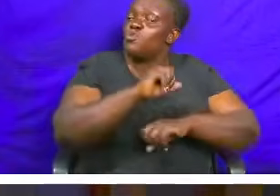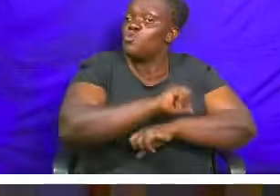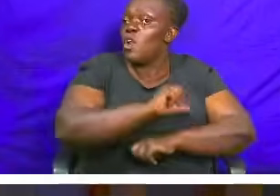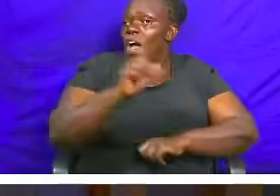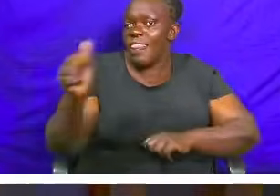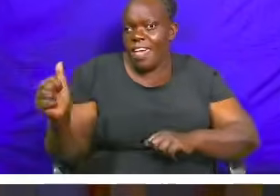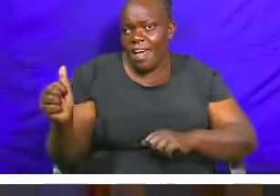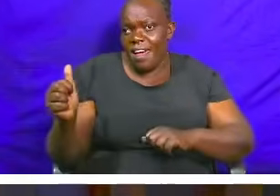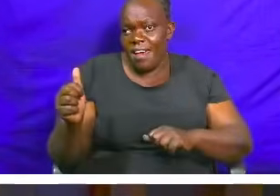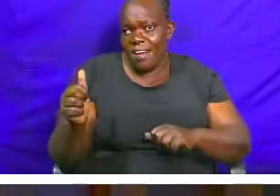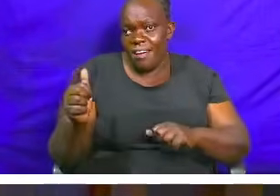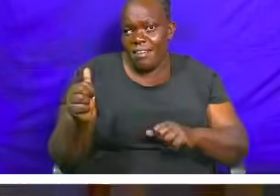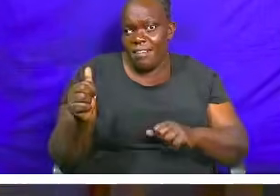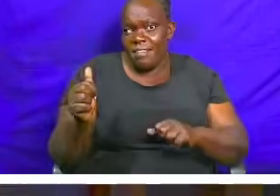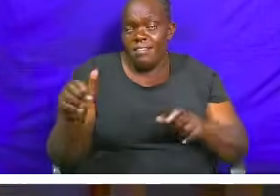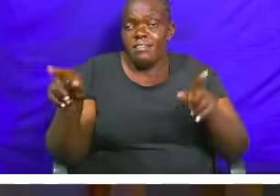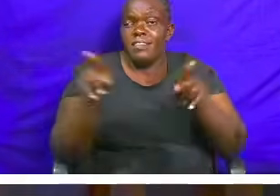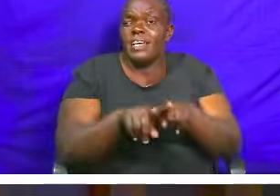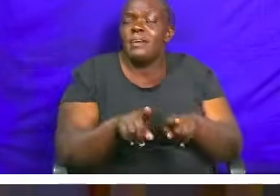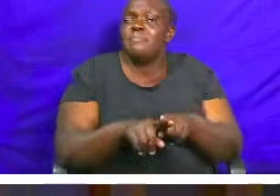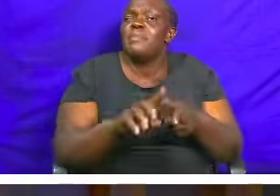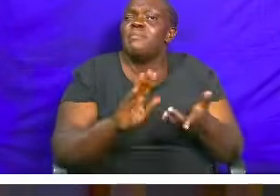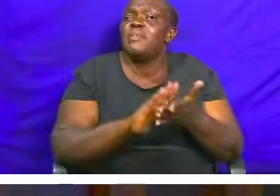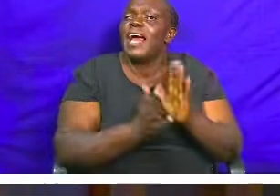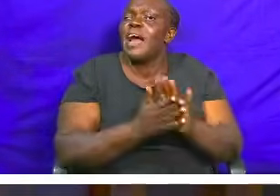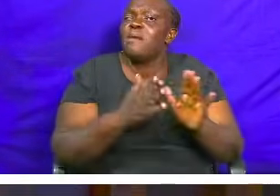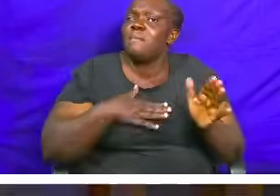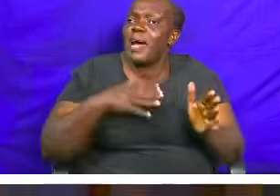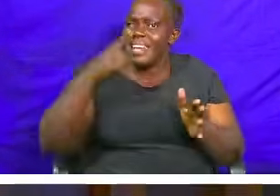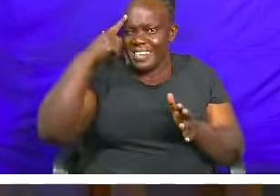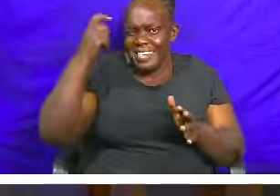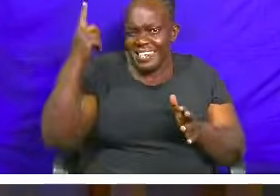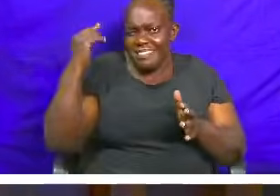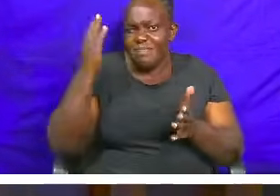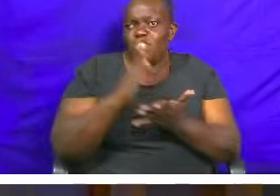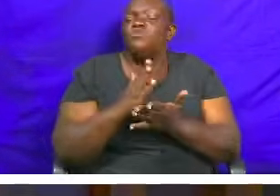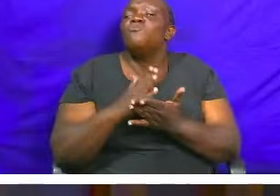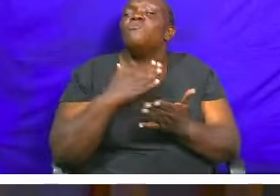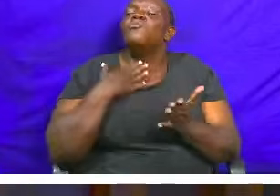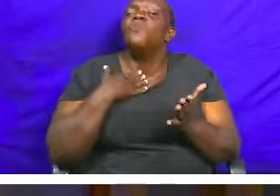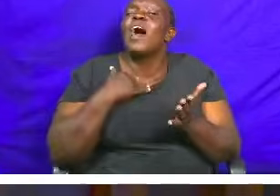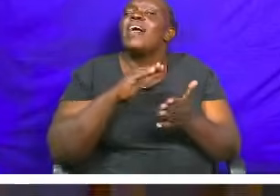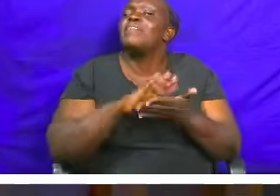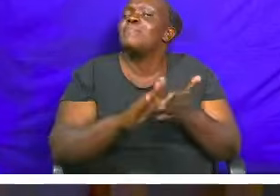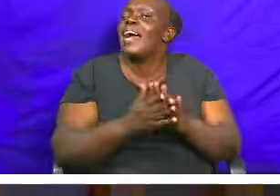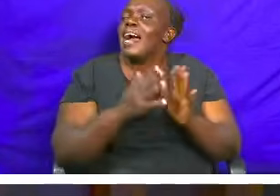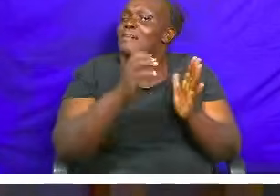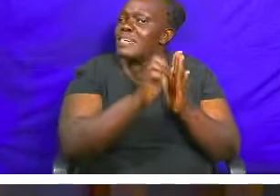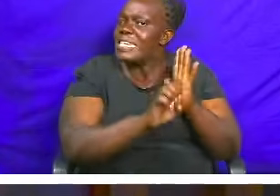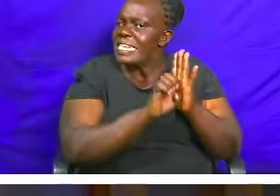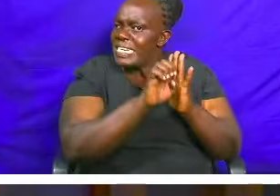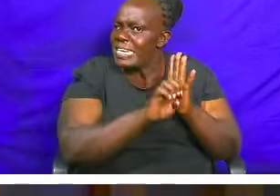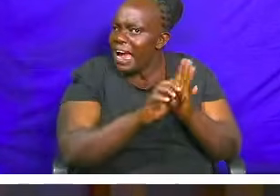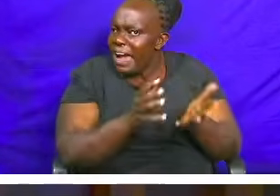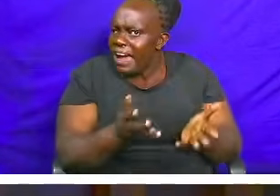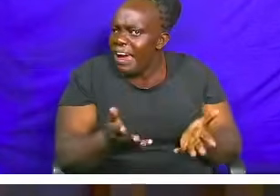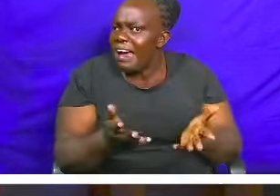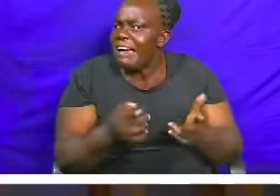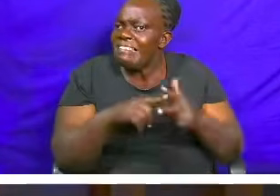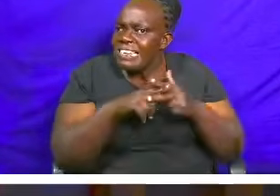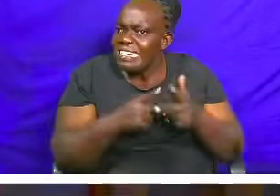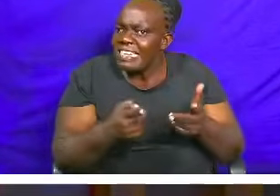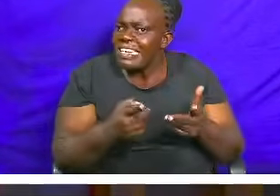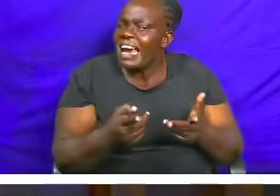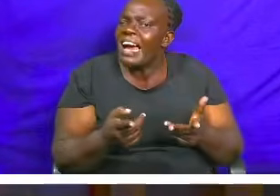that didn't, of course, deter my dreams of becoming an engineer. As a small child, I think even my